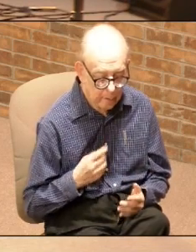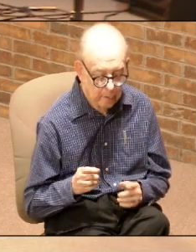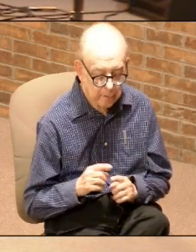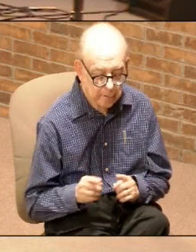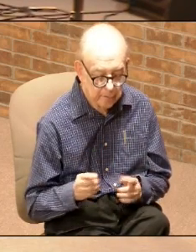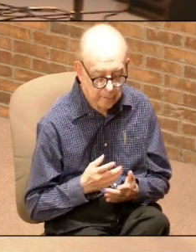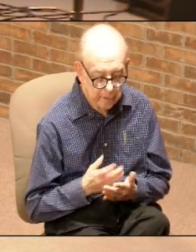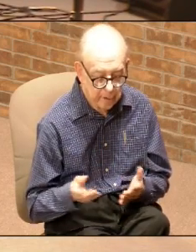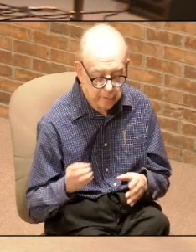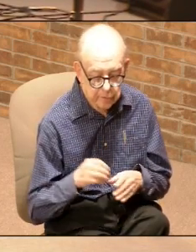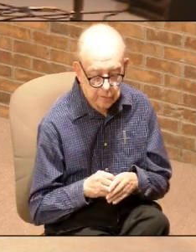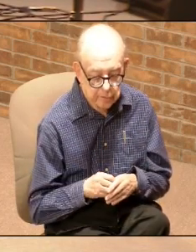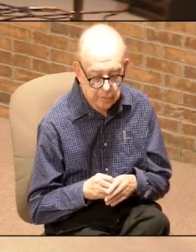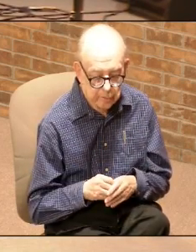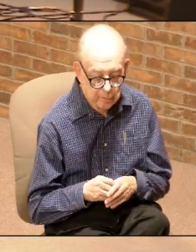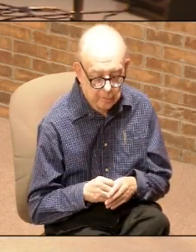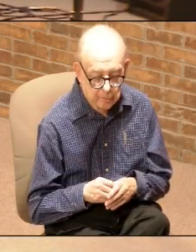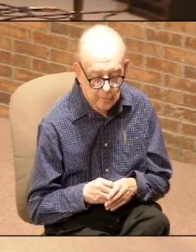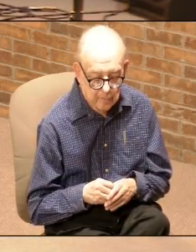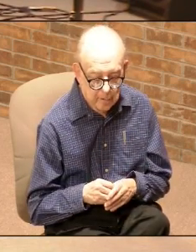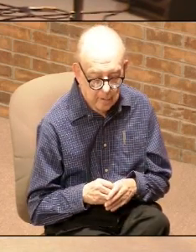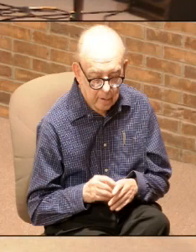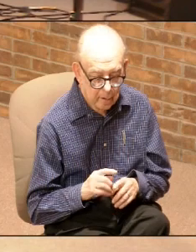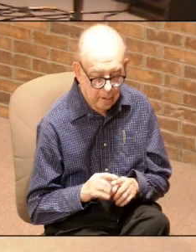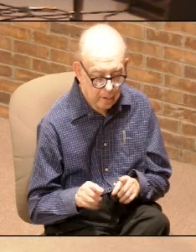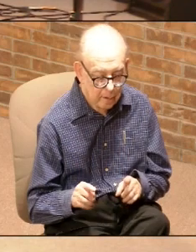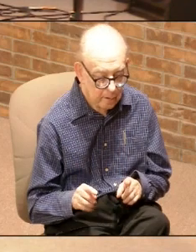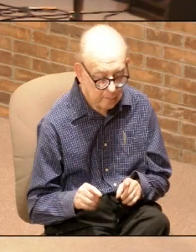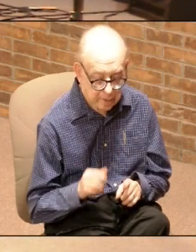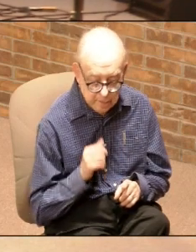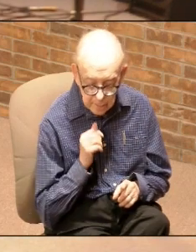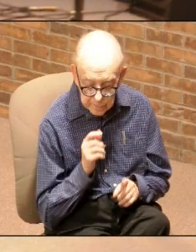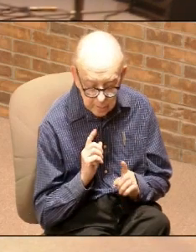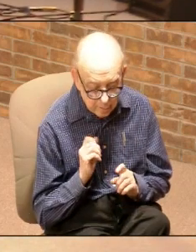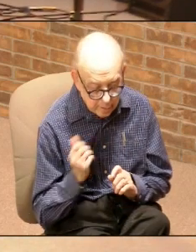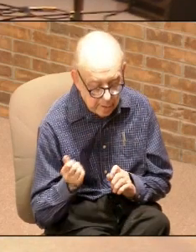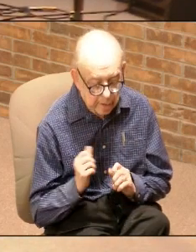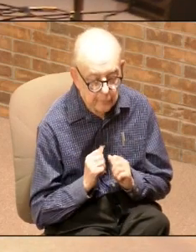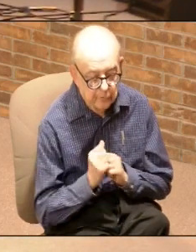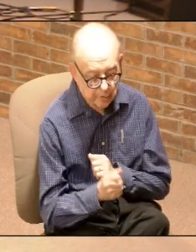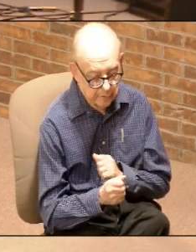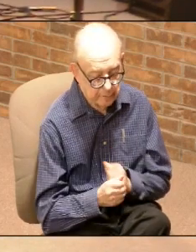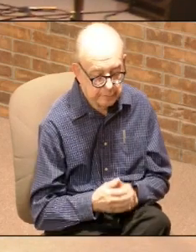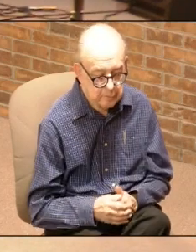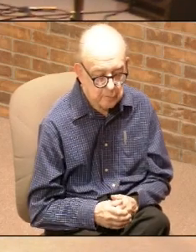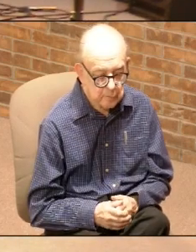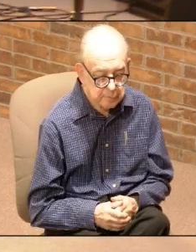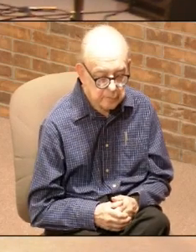of stuff in the church. But that's as far as it goes.